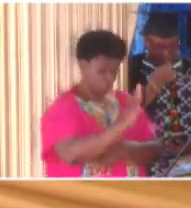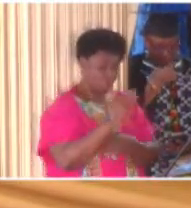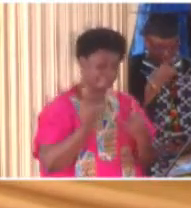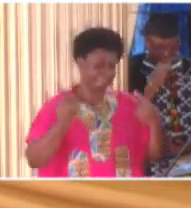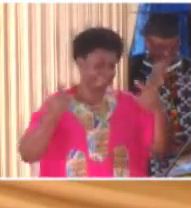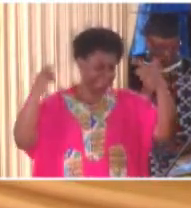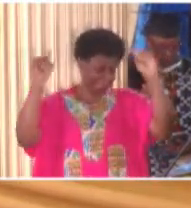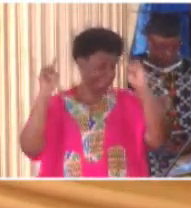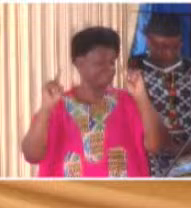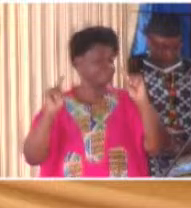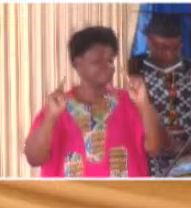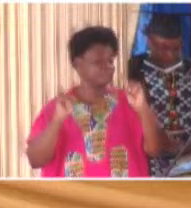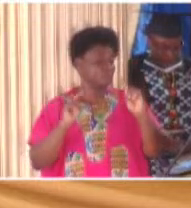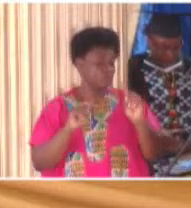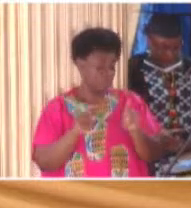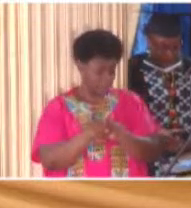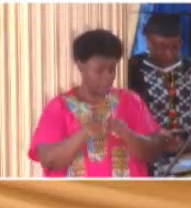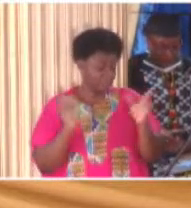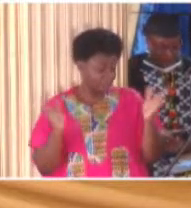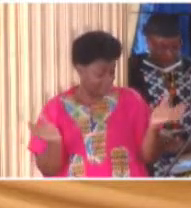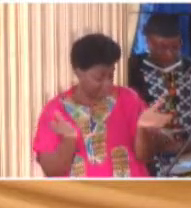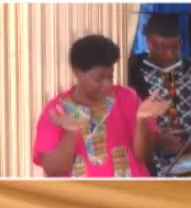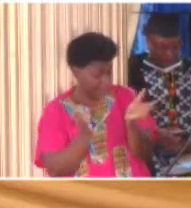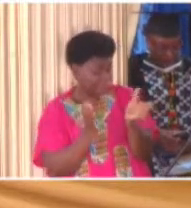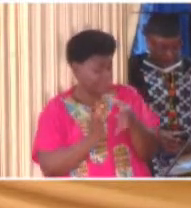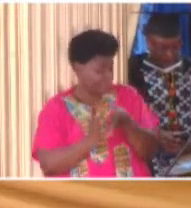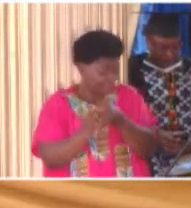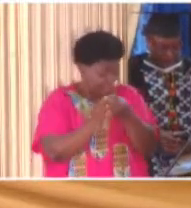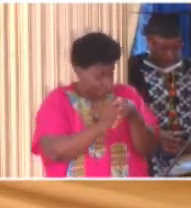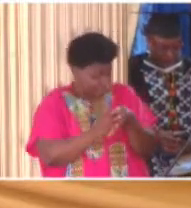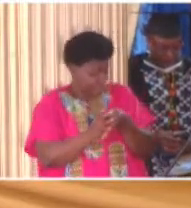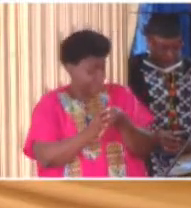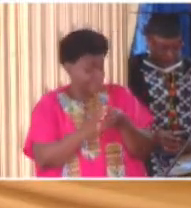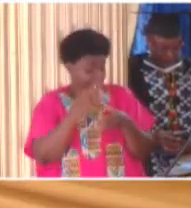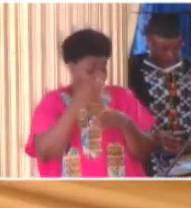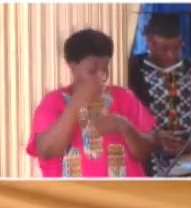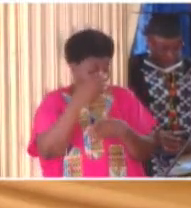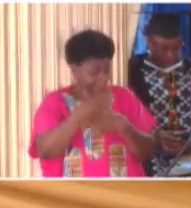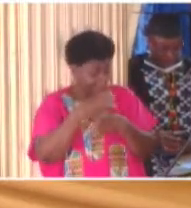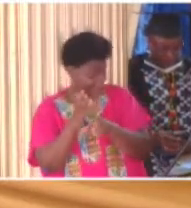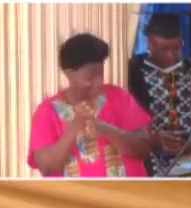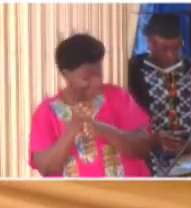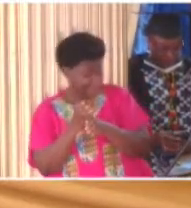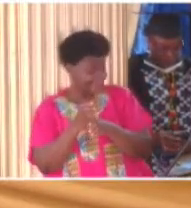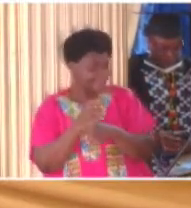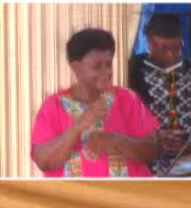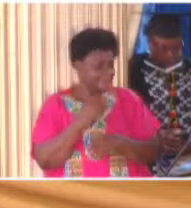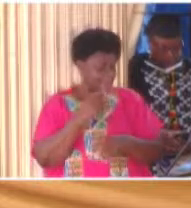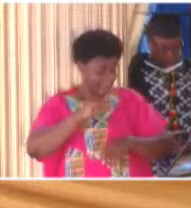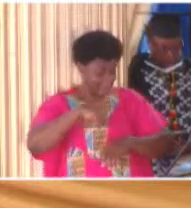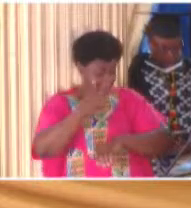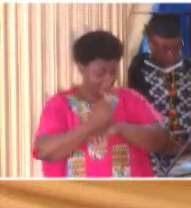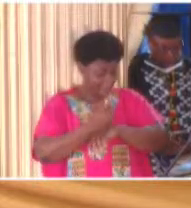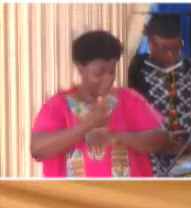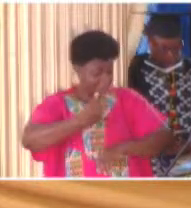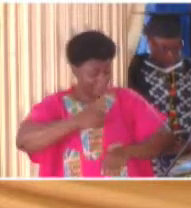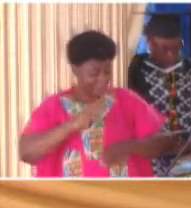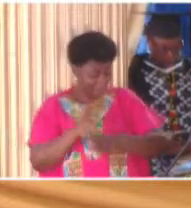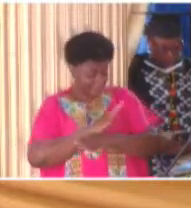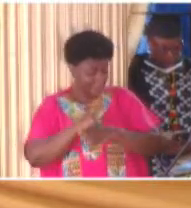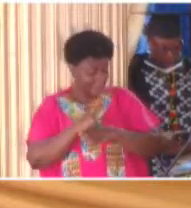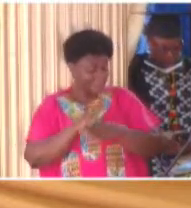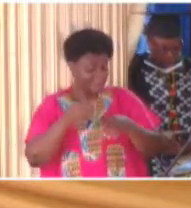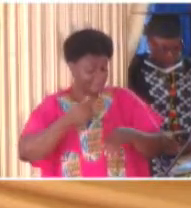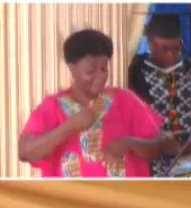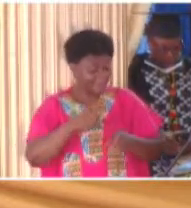success, and it encourages collaboration, creativity, and entrepreneurship, empowering you,